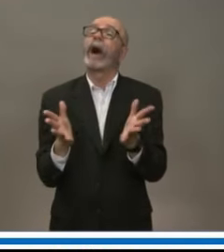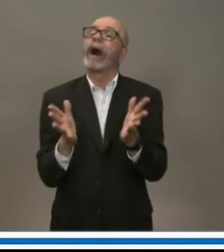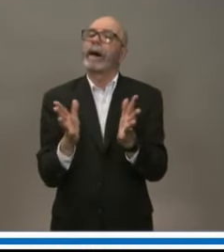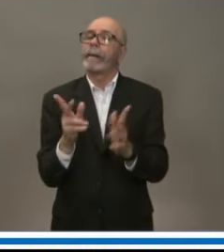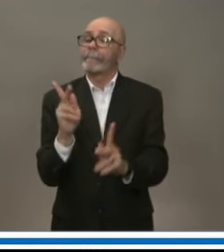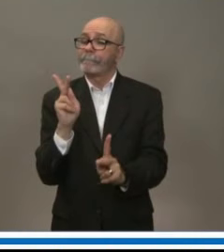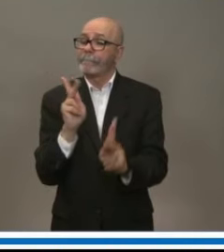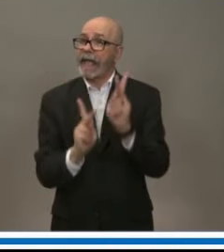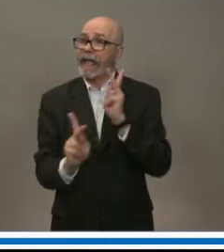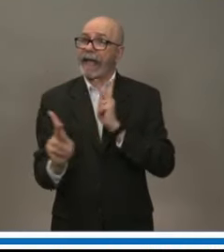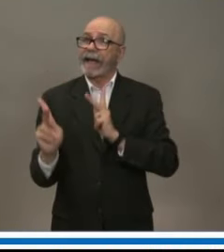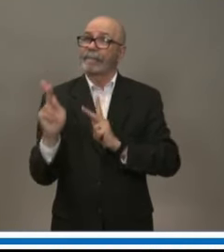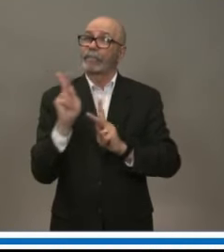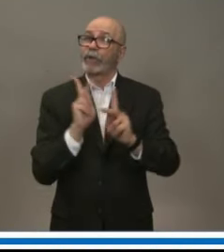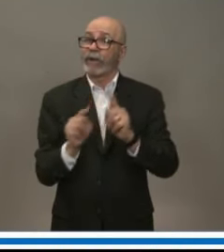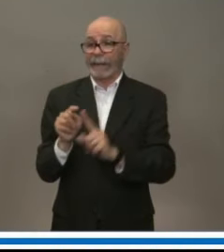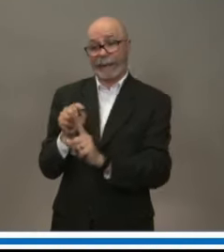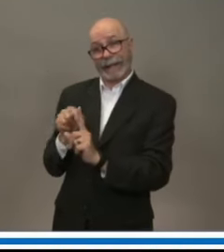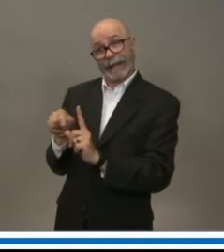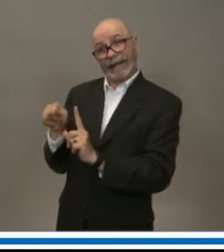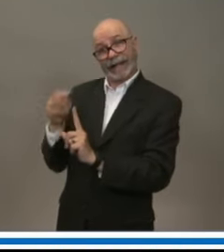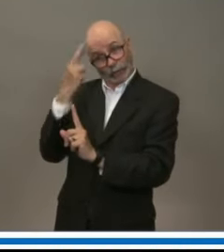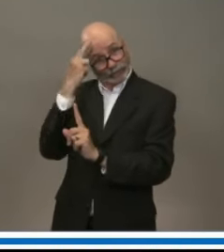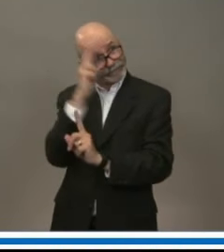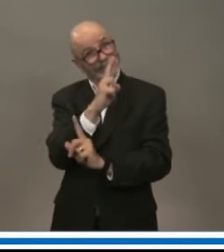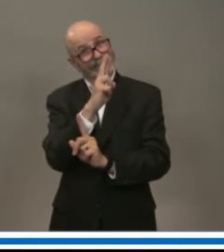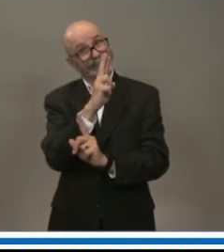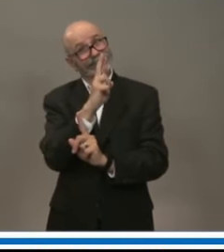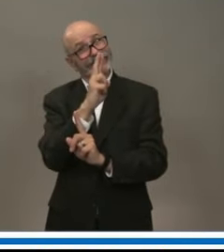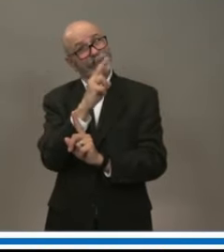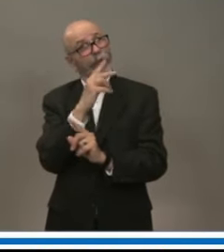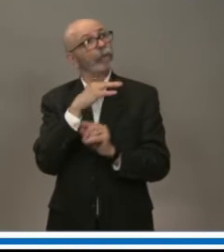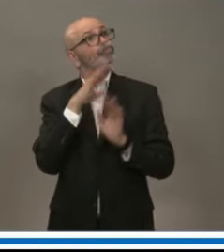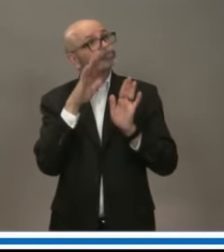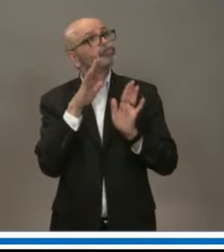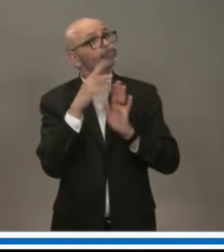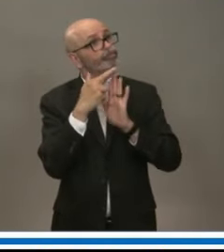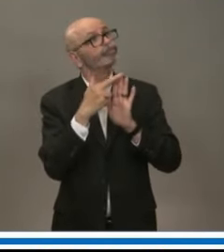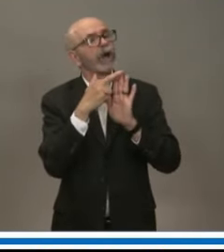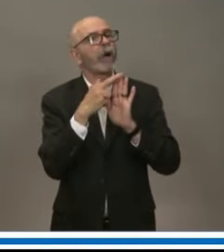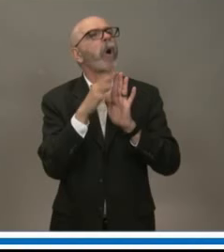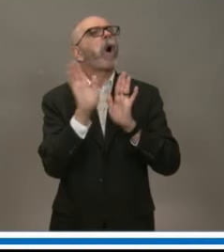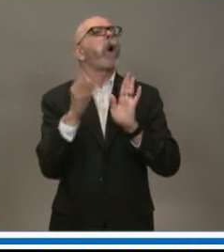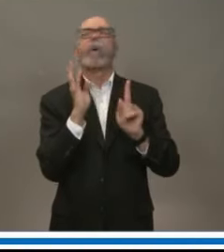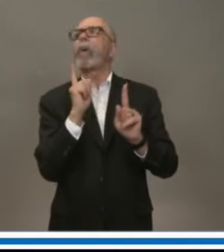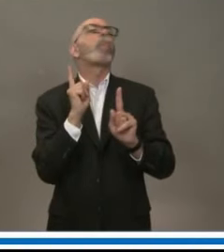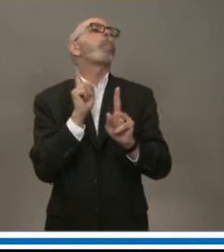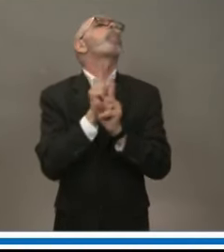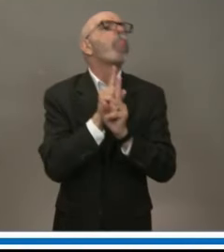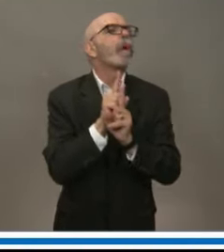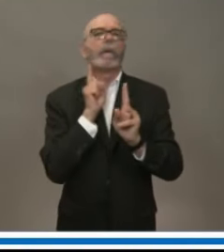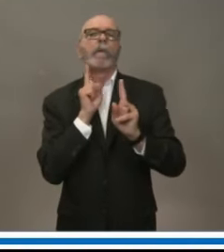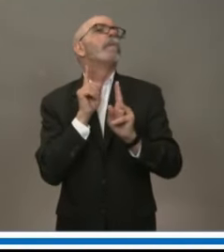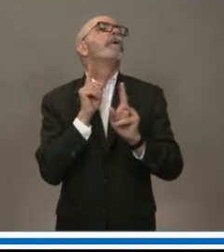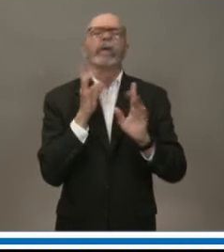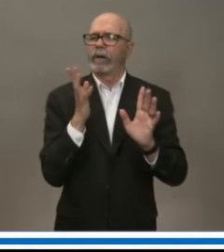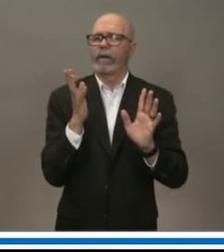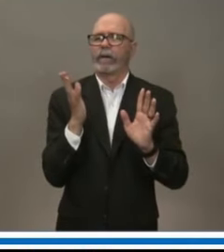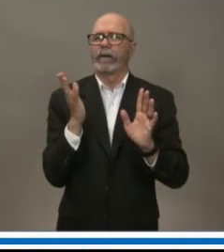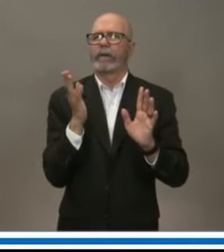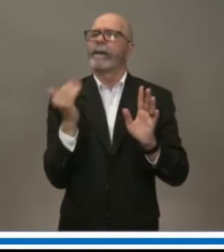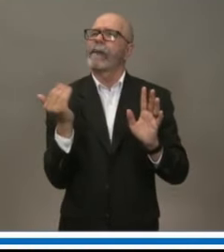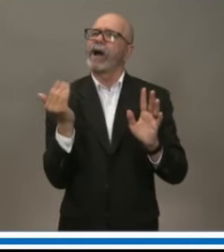rules and they're not lining up unnecessarily? That if they're not going into the store when there's already a few people